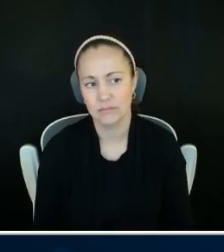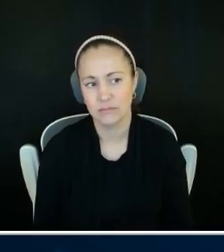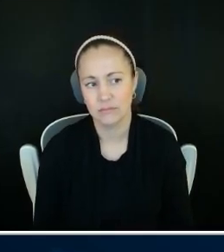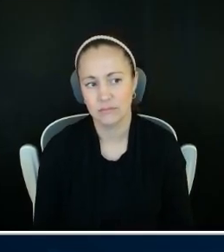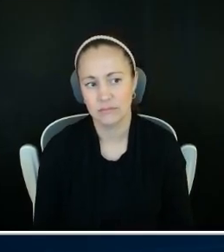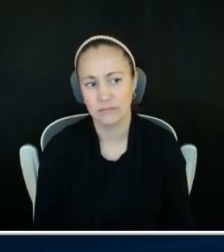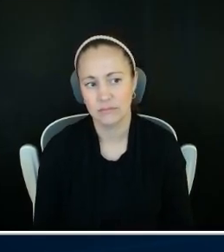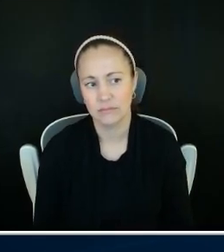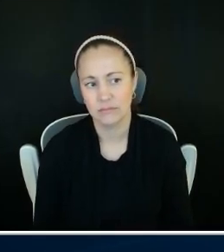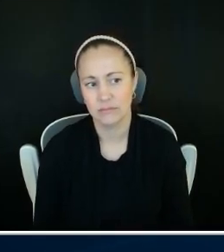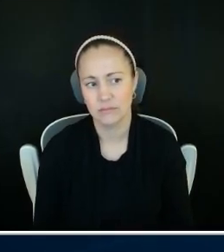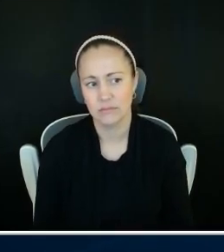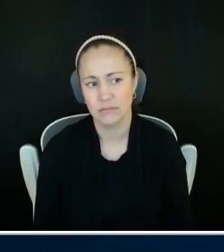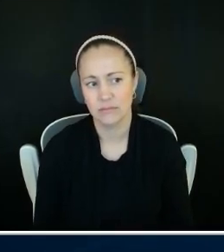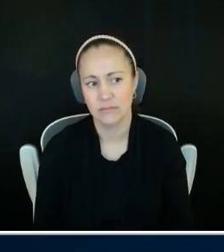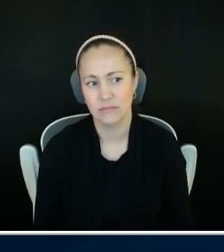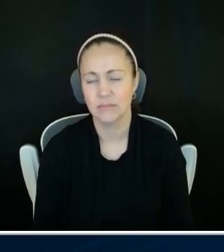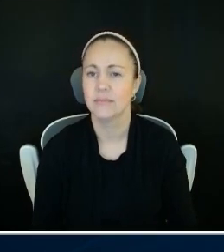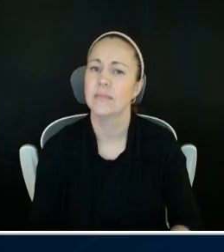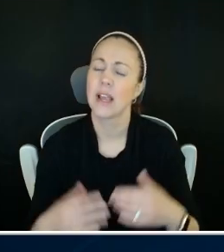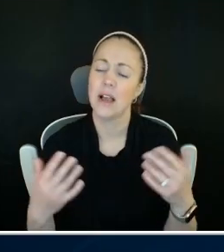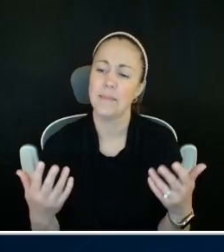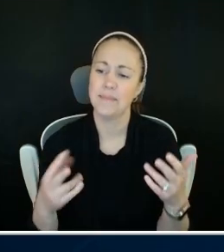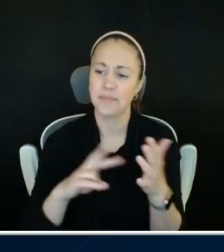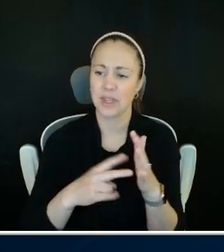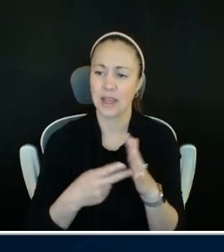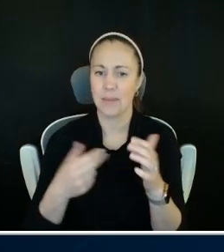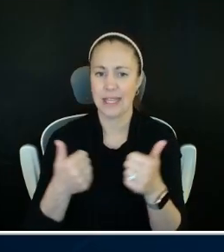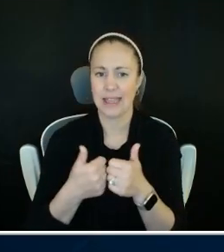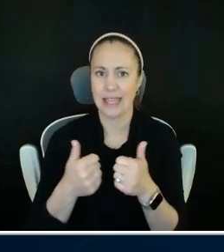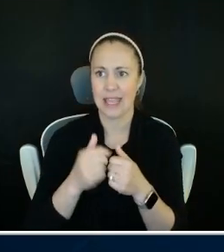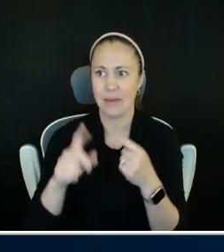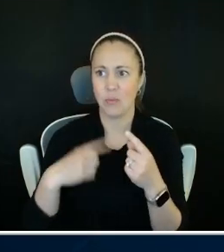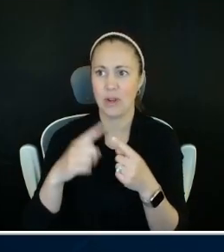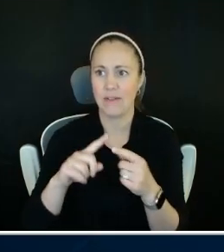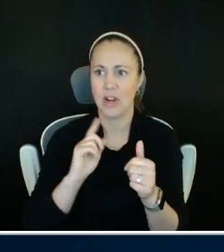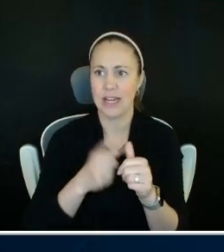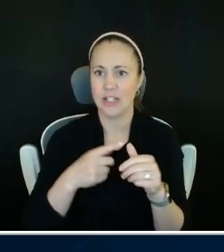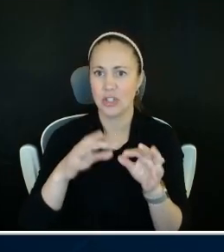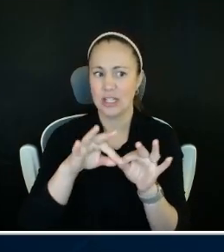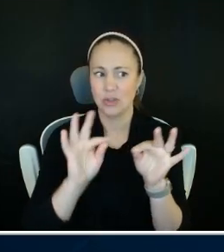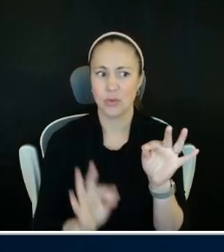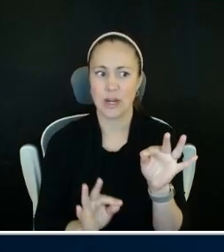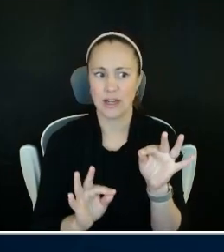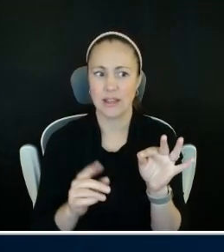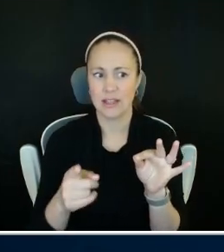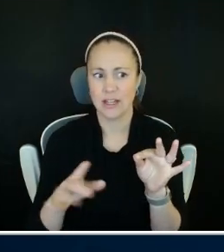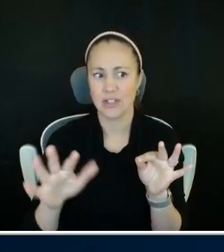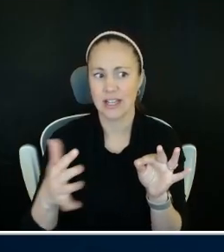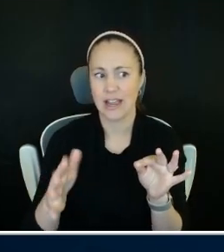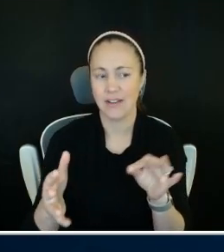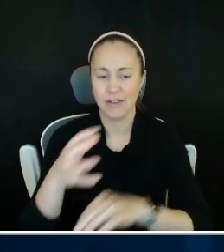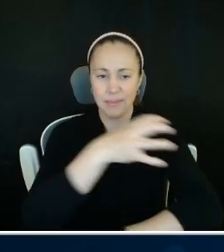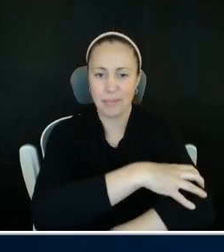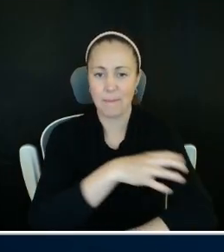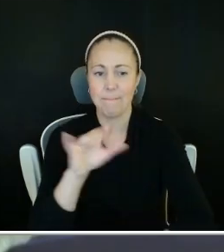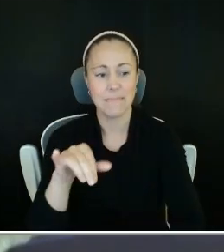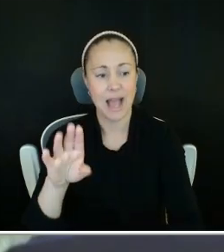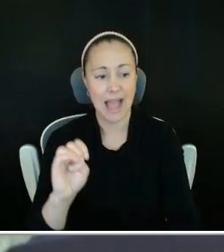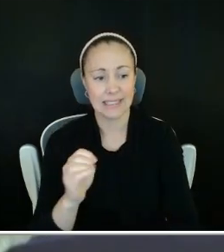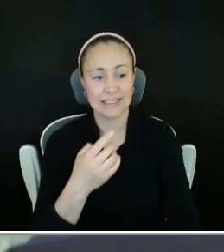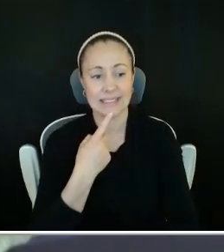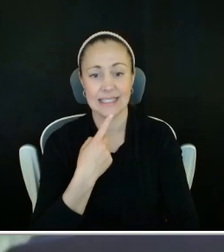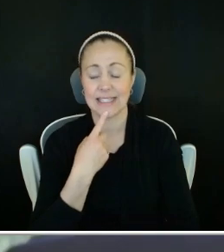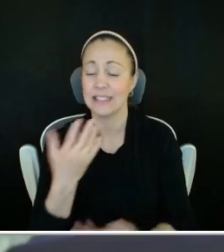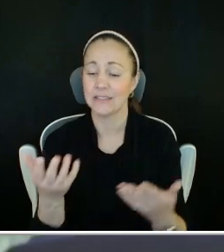I mean, at the game when I initially tore it, they just kind of gave me a bag of ice and told me to kind of walk it off, and then we'd